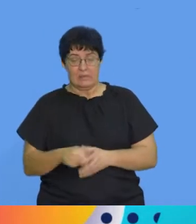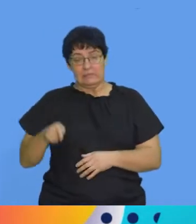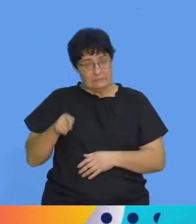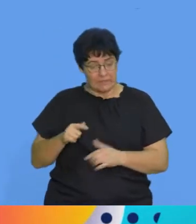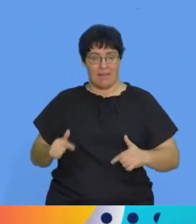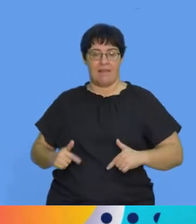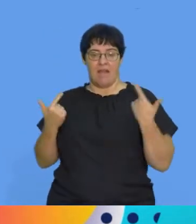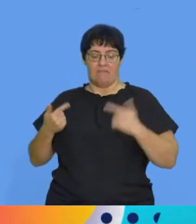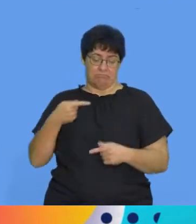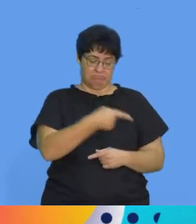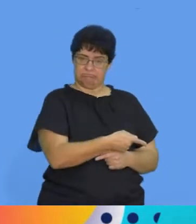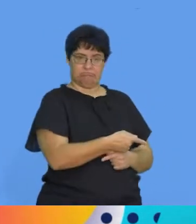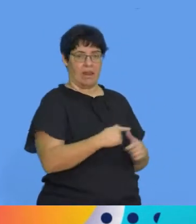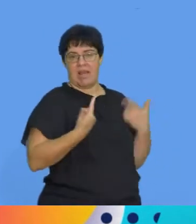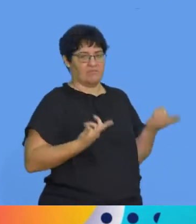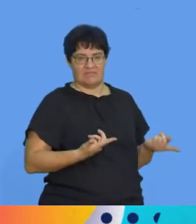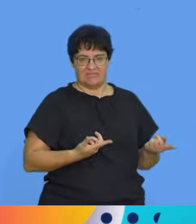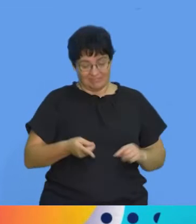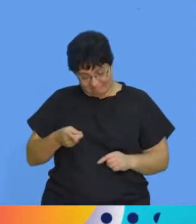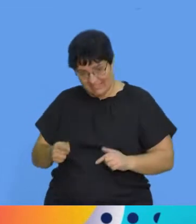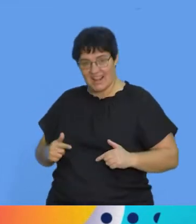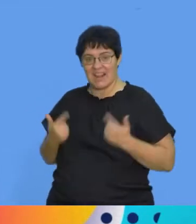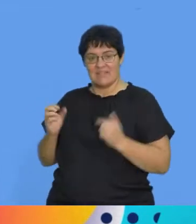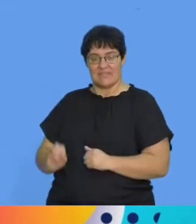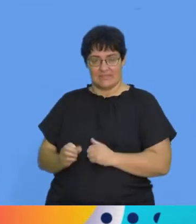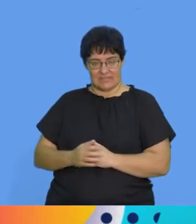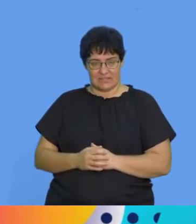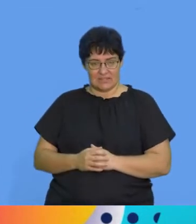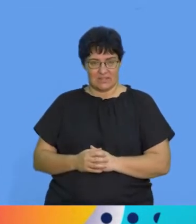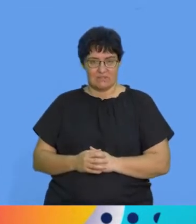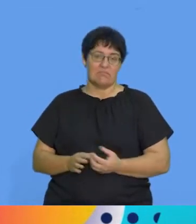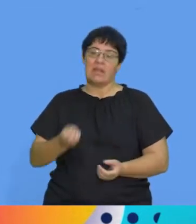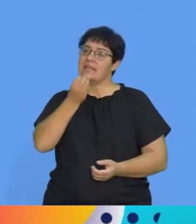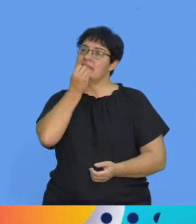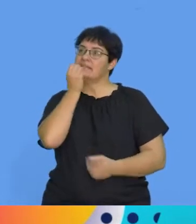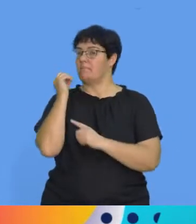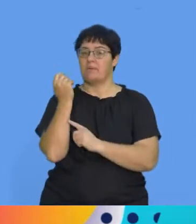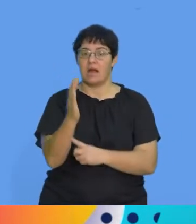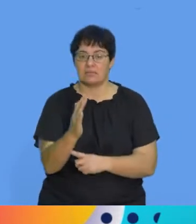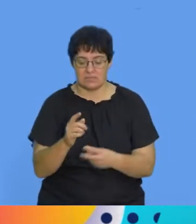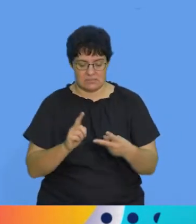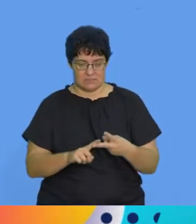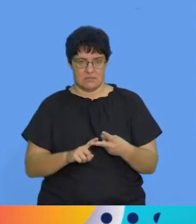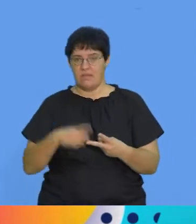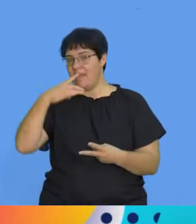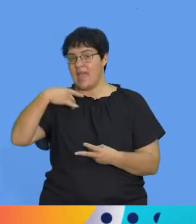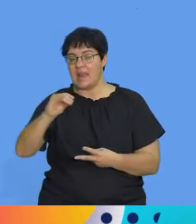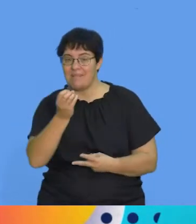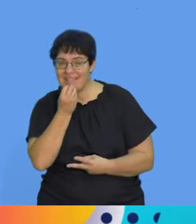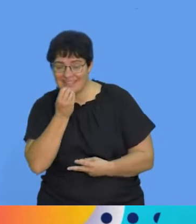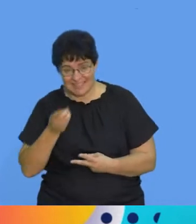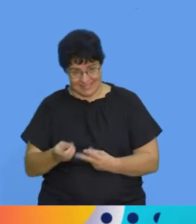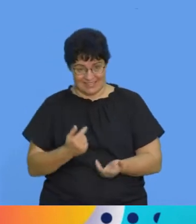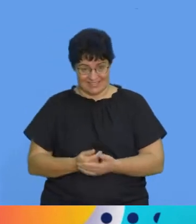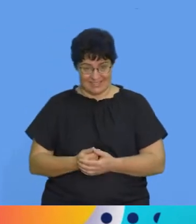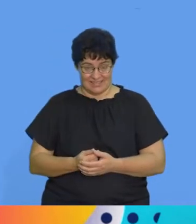living things, right? So I usually get those kind of things if I eat a plant, if I eat an animal, right? Those